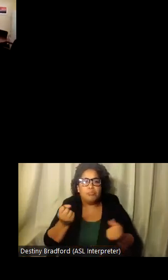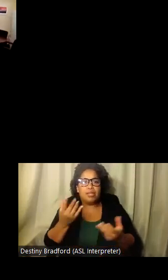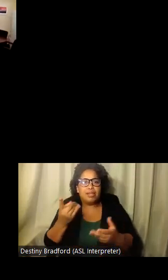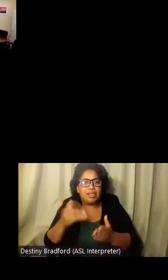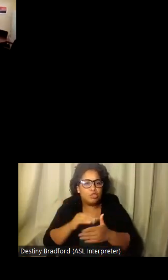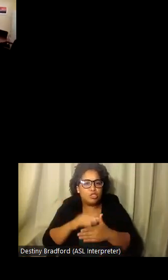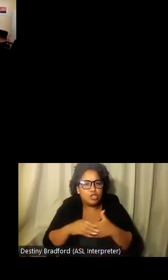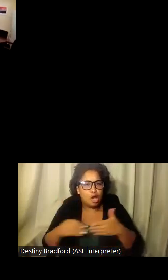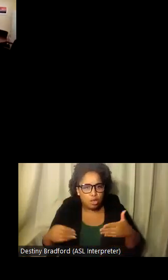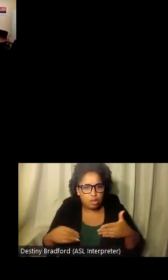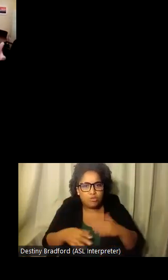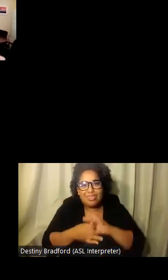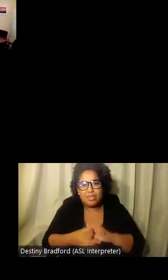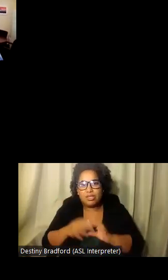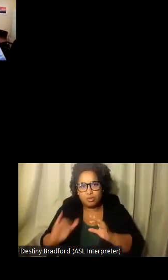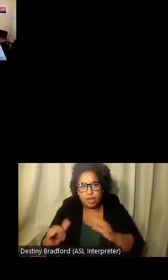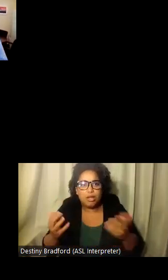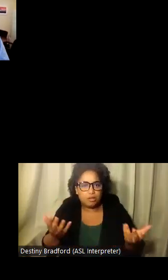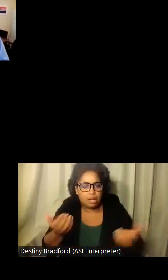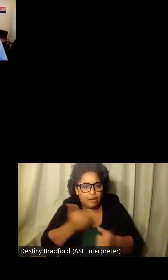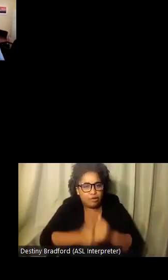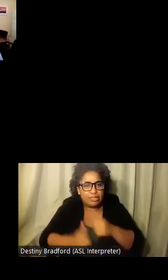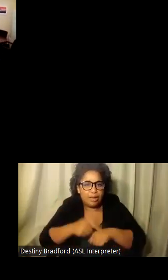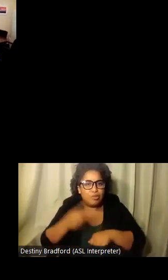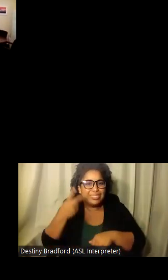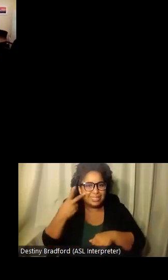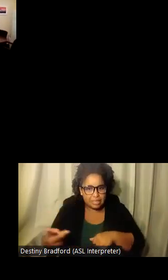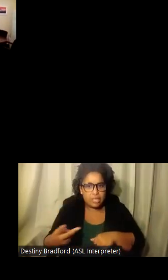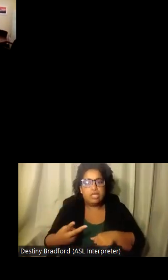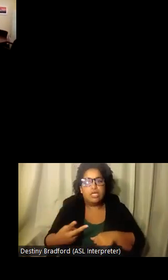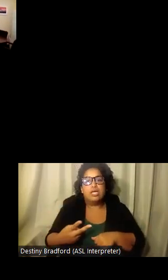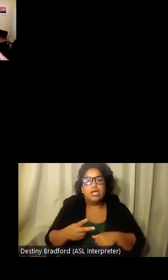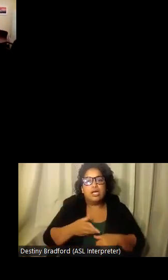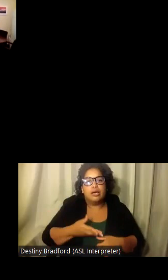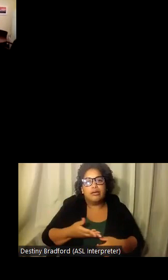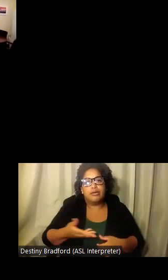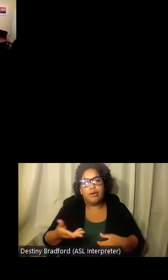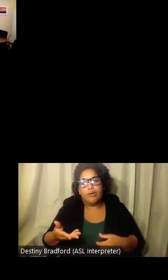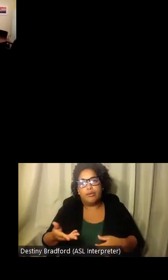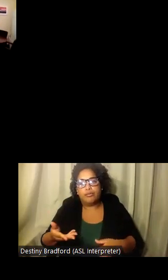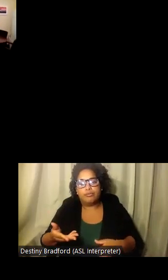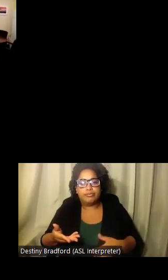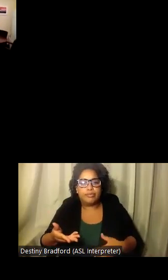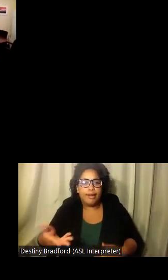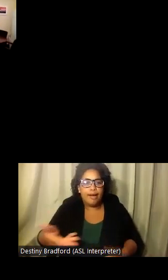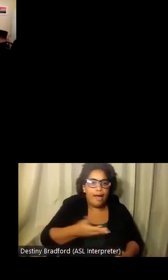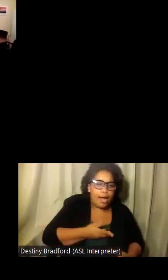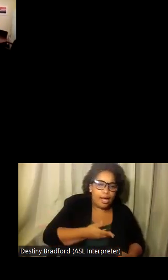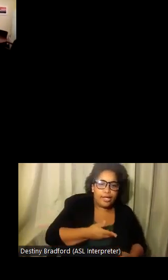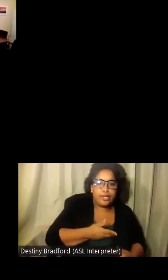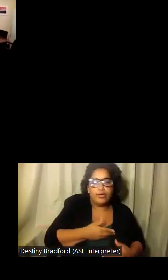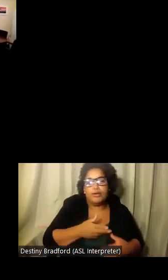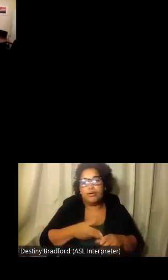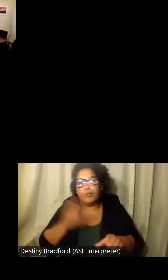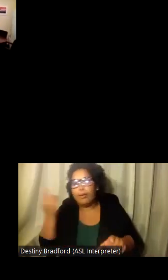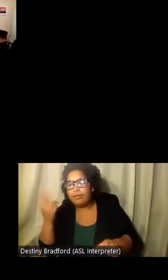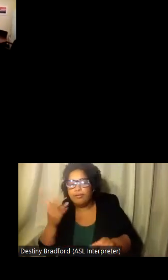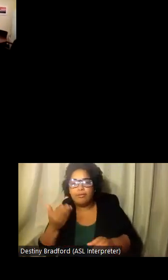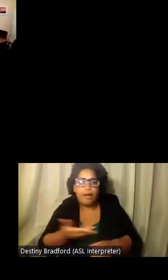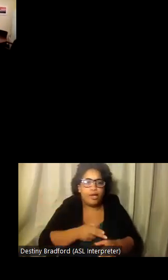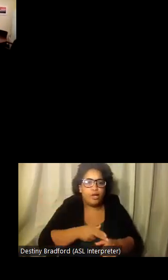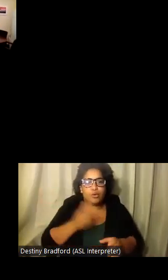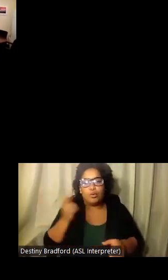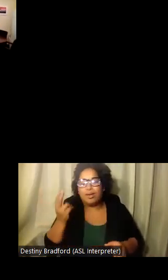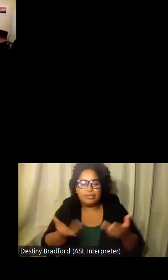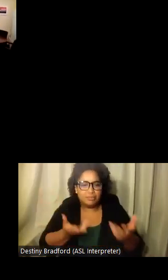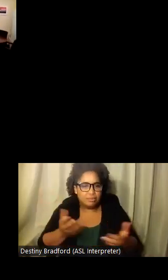associated with that every time we see turnover take place. So backing up a little bit, if you will, taking a step back into the bigger picture here, I